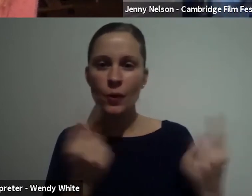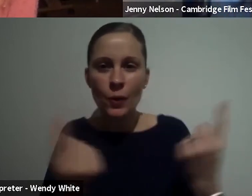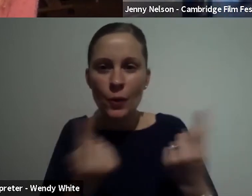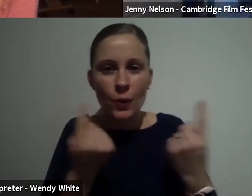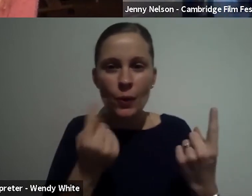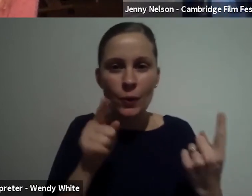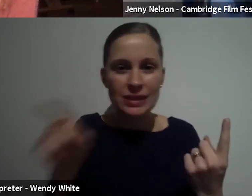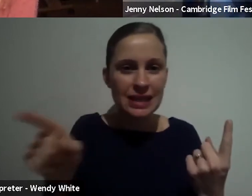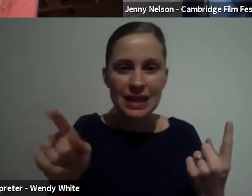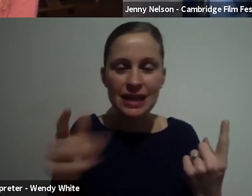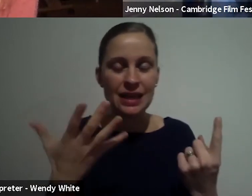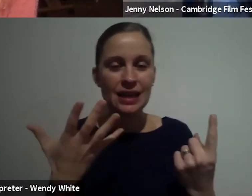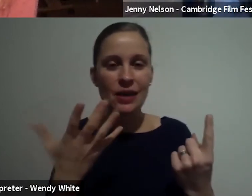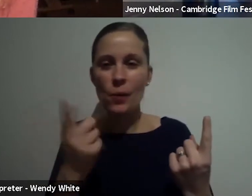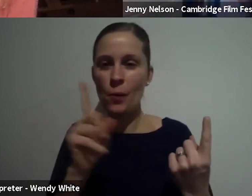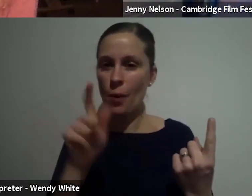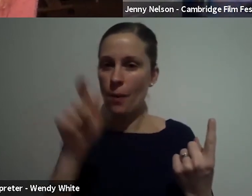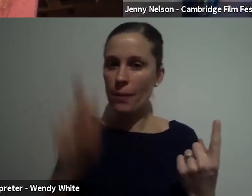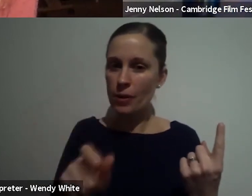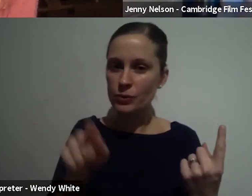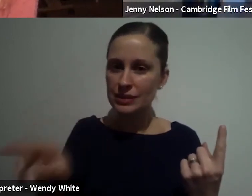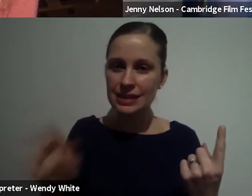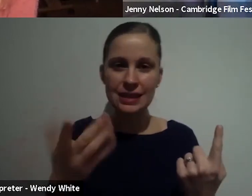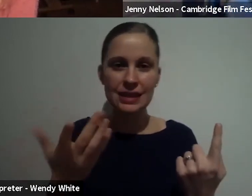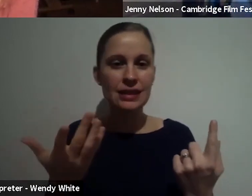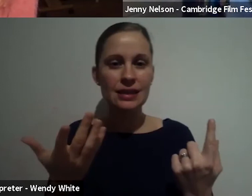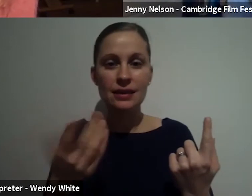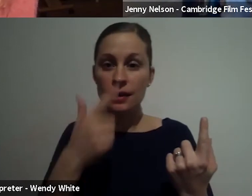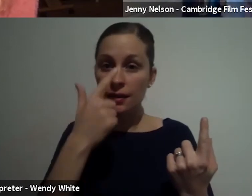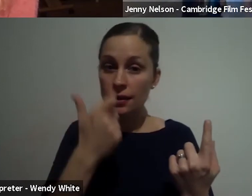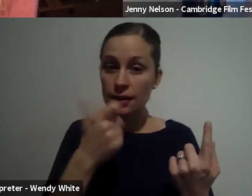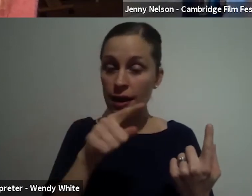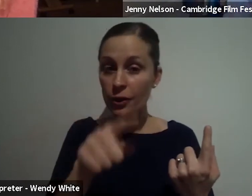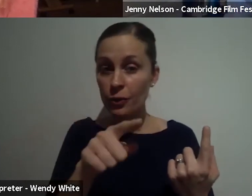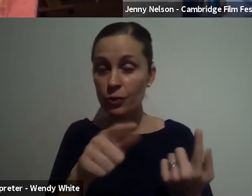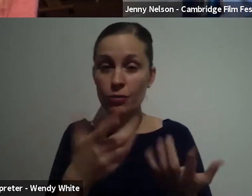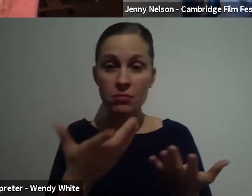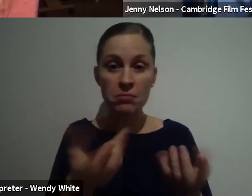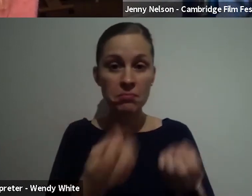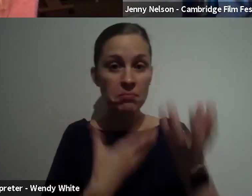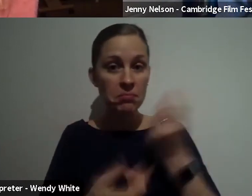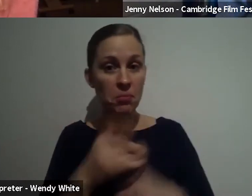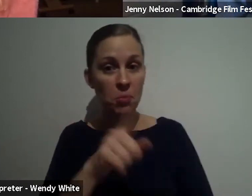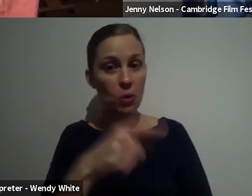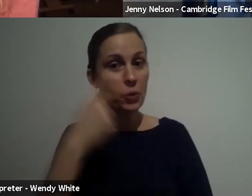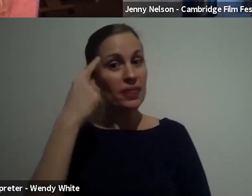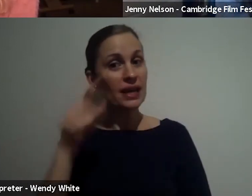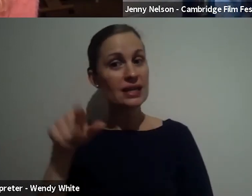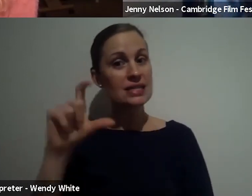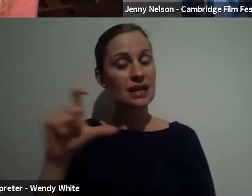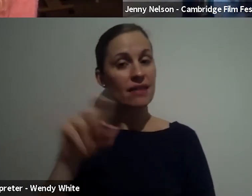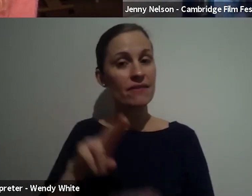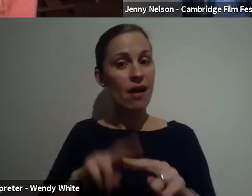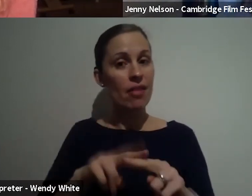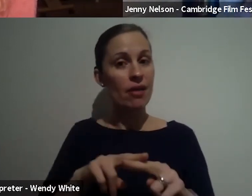who was he? What sort of a person was he? Can you shed any light of what you think Celia's father, what sort